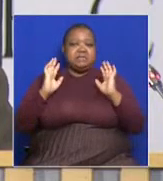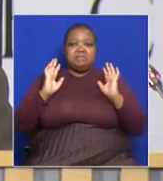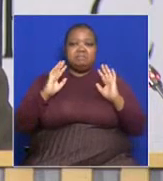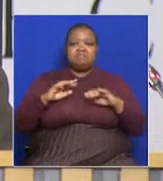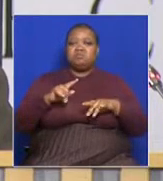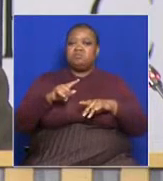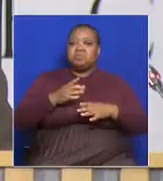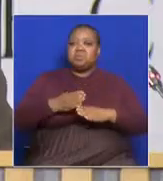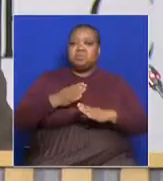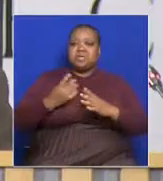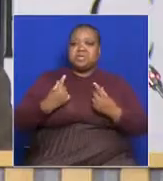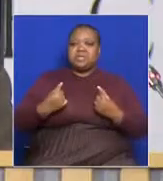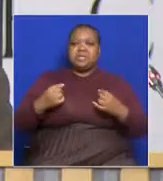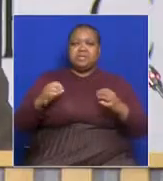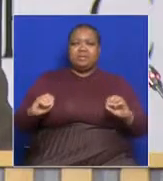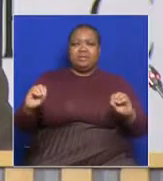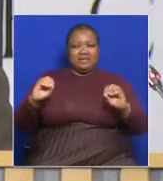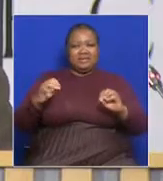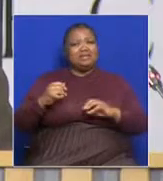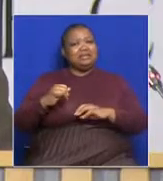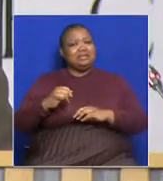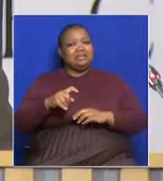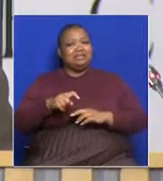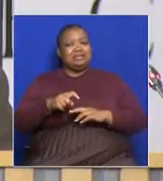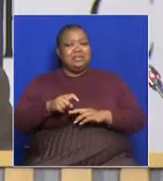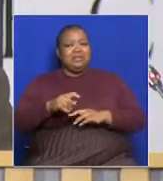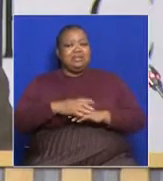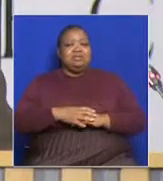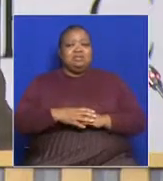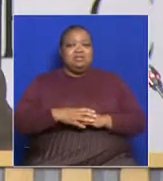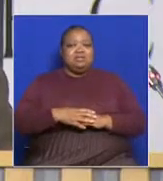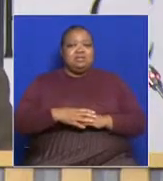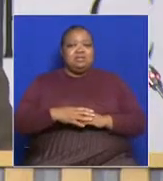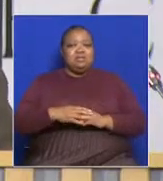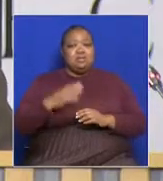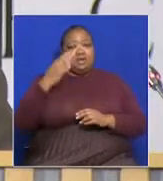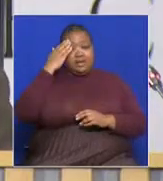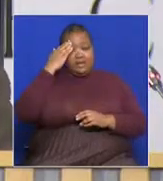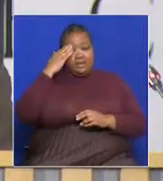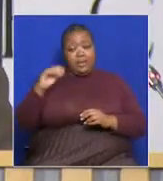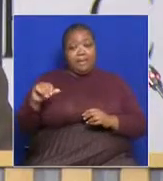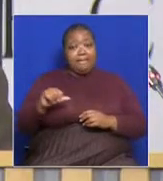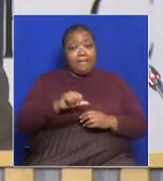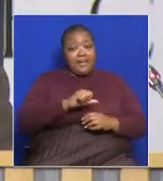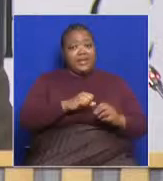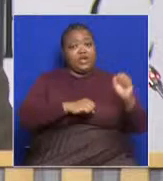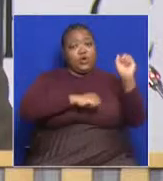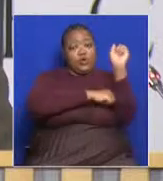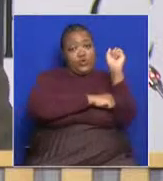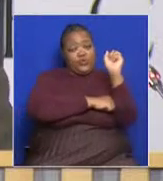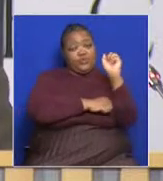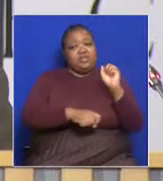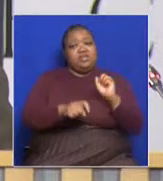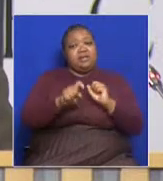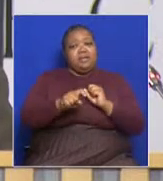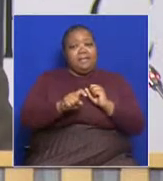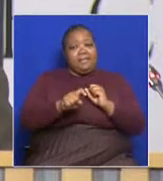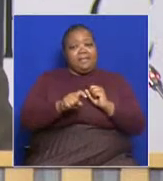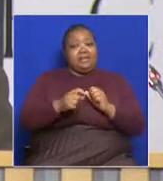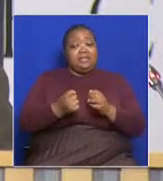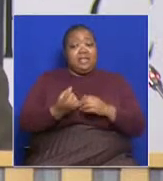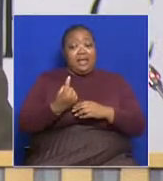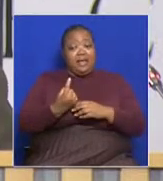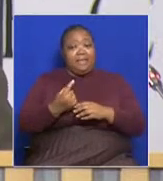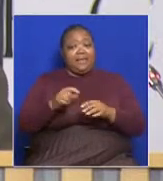You still have to, because I know I'm going back to the office, I'm going to have to at some point deal with whatever's happening, so I may as